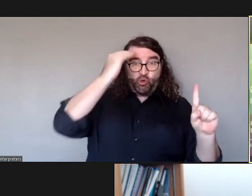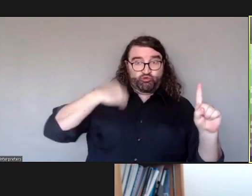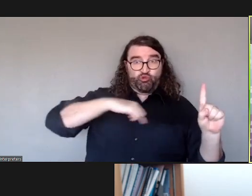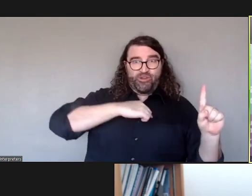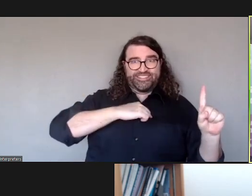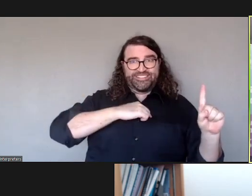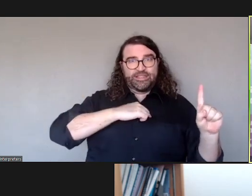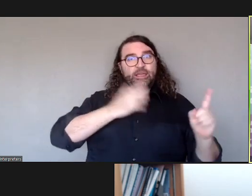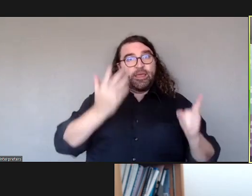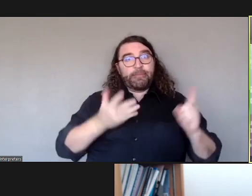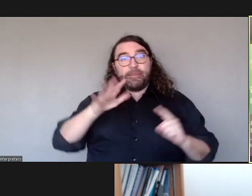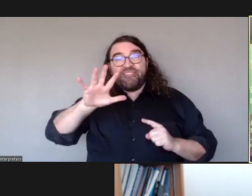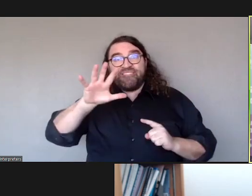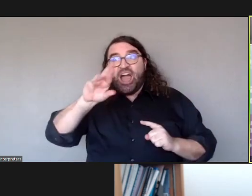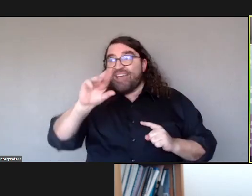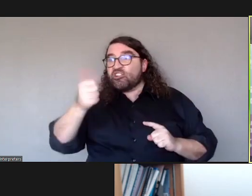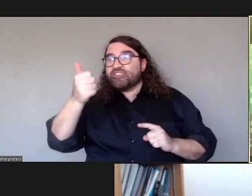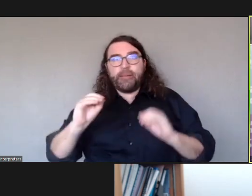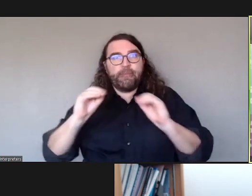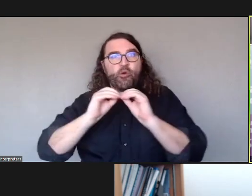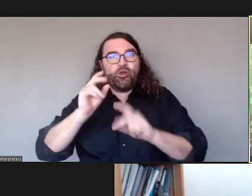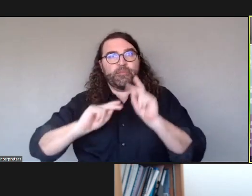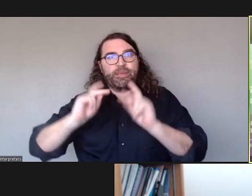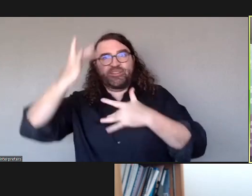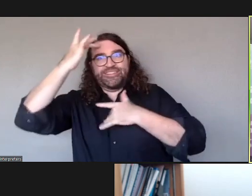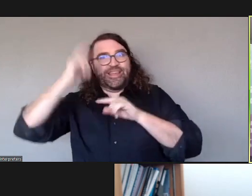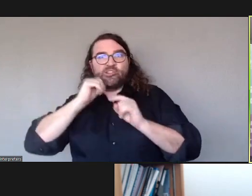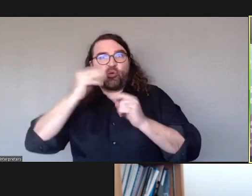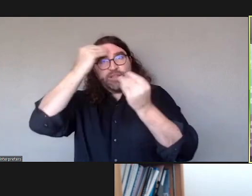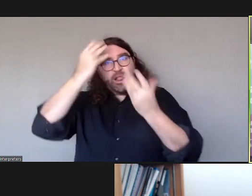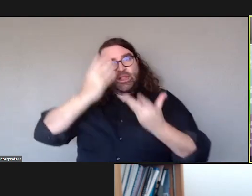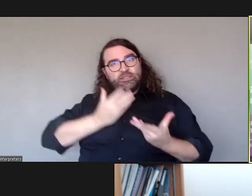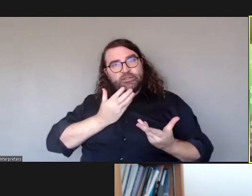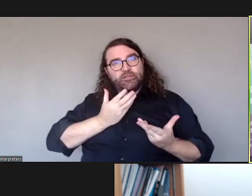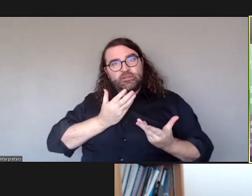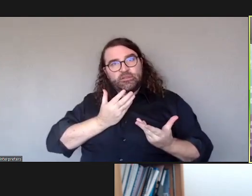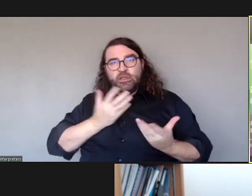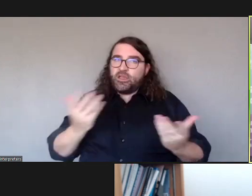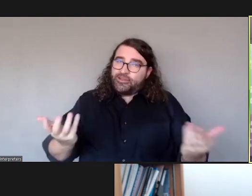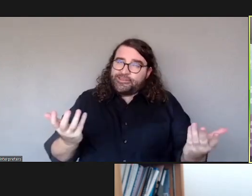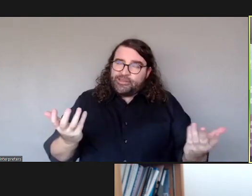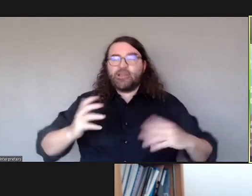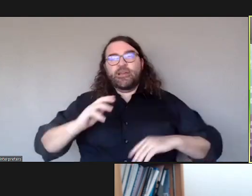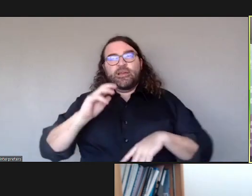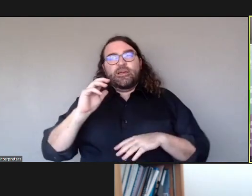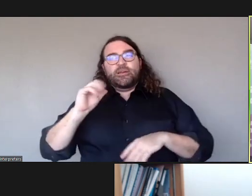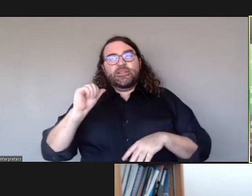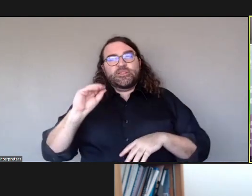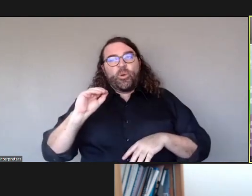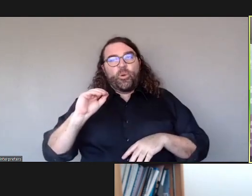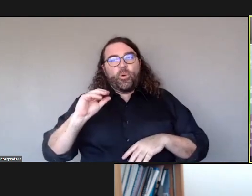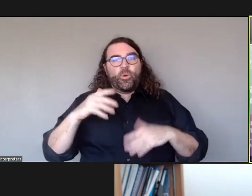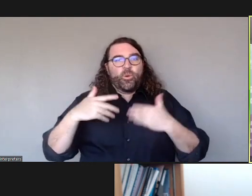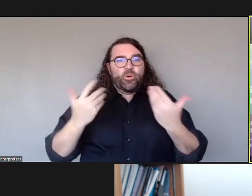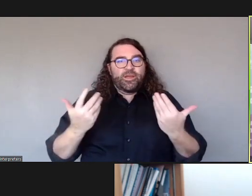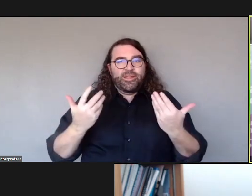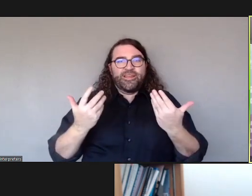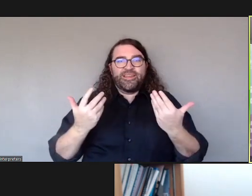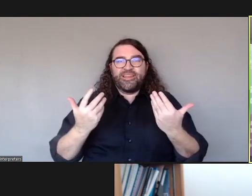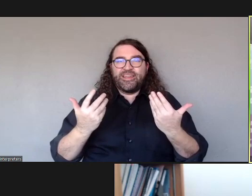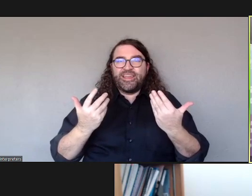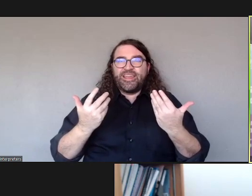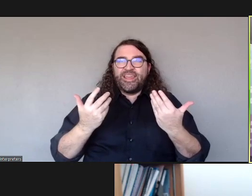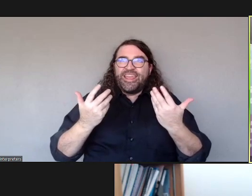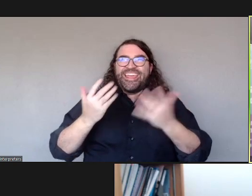little bit more higher than 3 and less than 10 myself. And then remember that only a fraction of the people